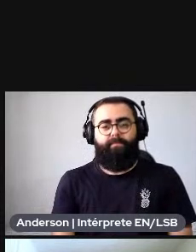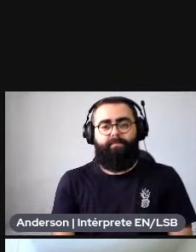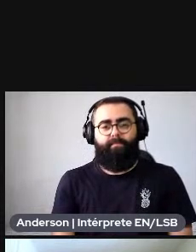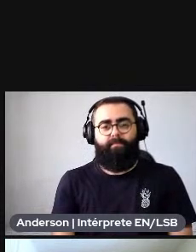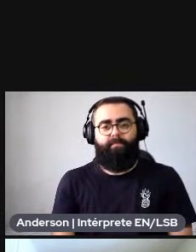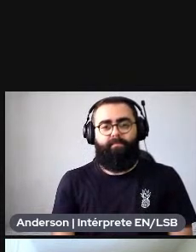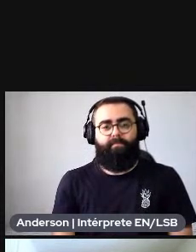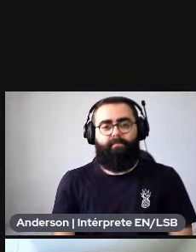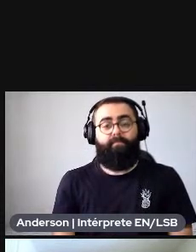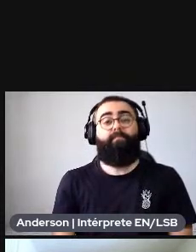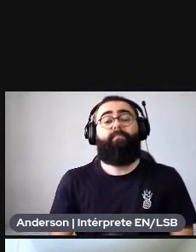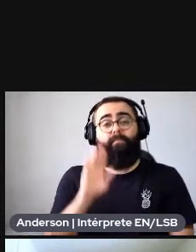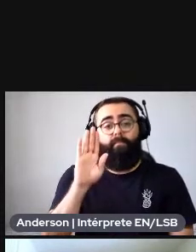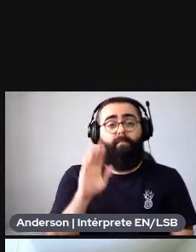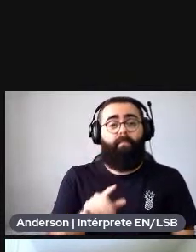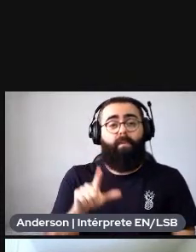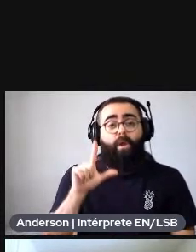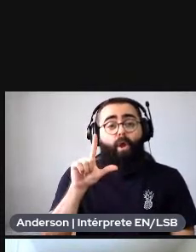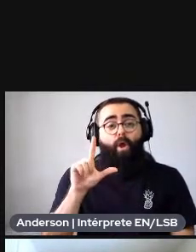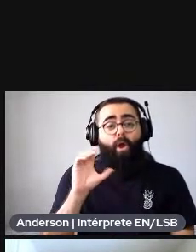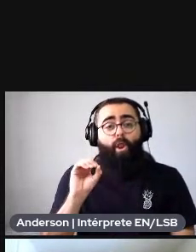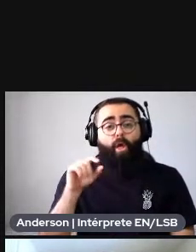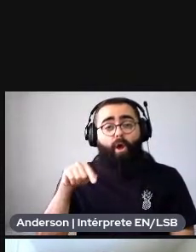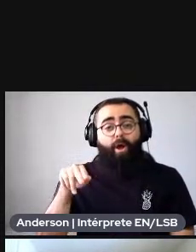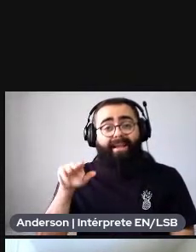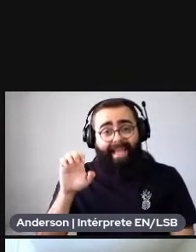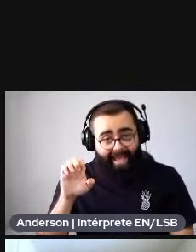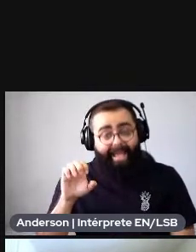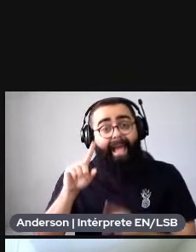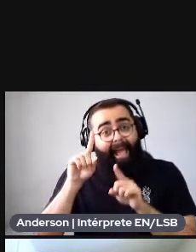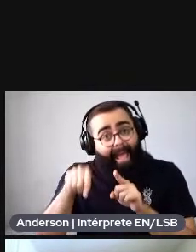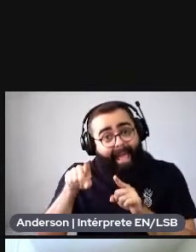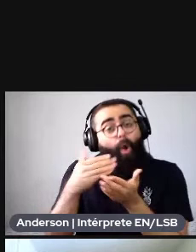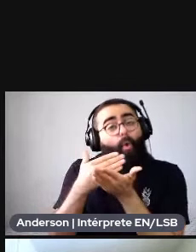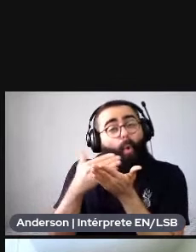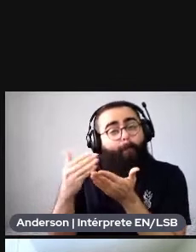Locke, introduces pseudoclefts in